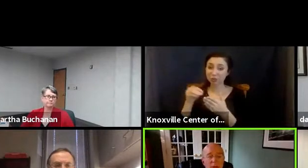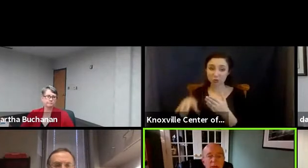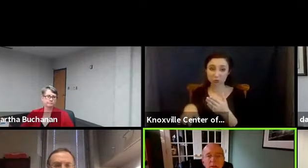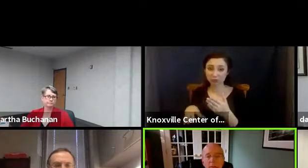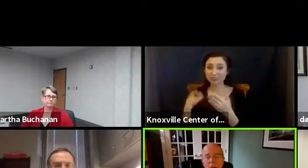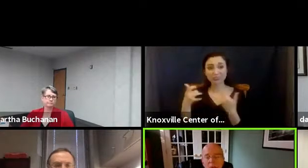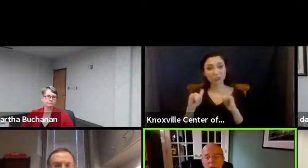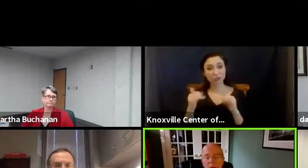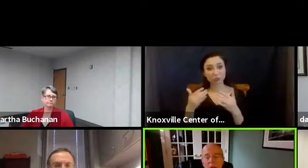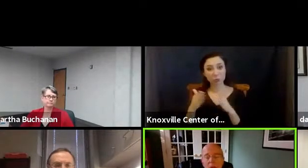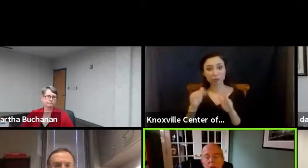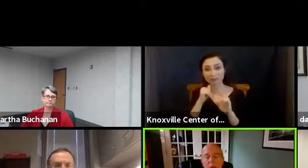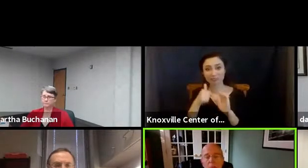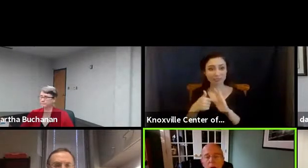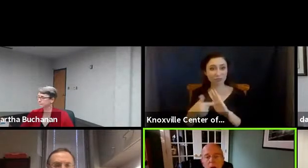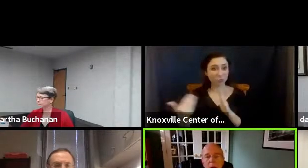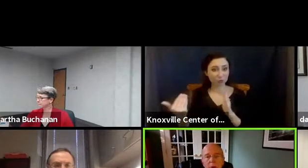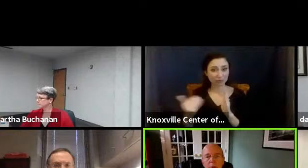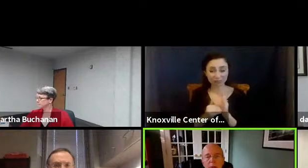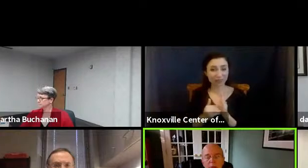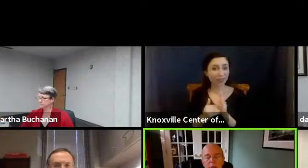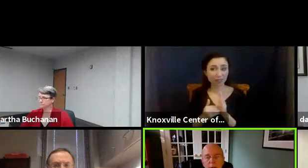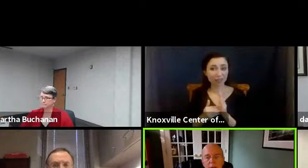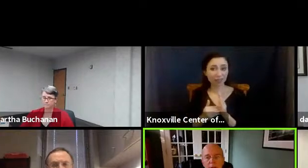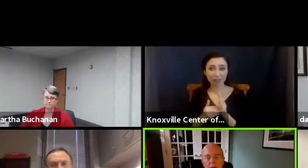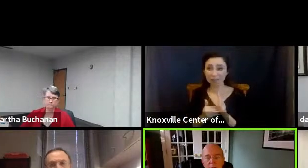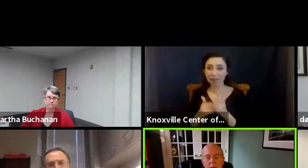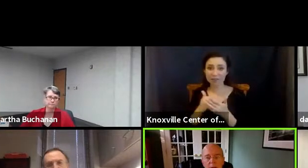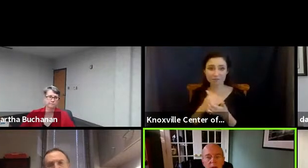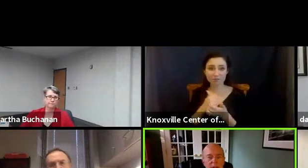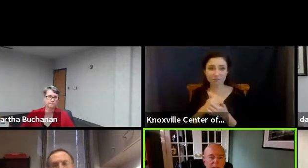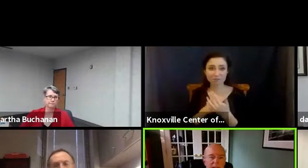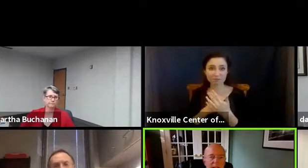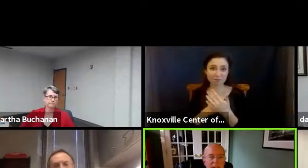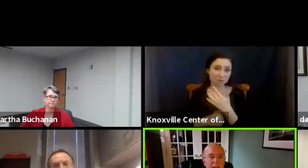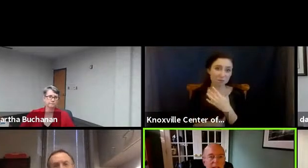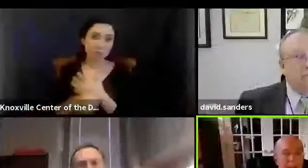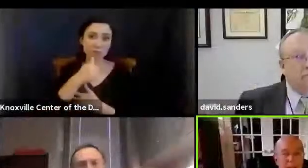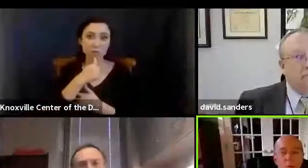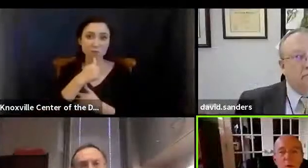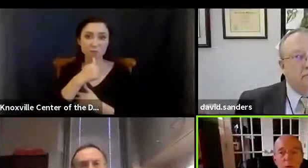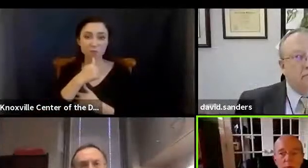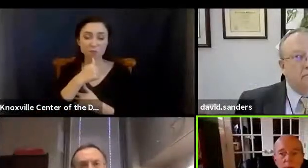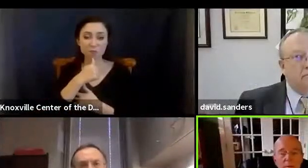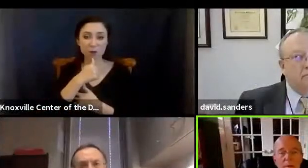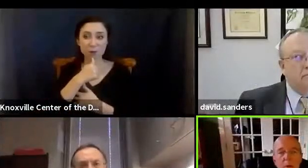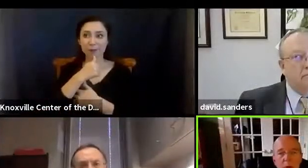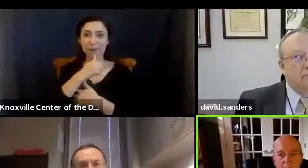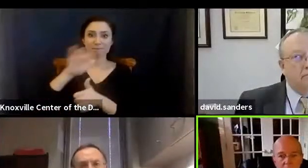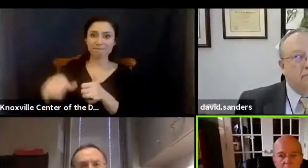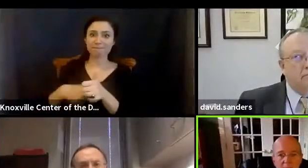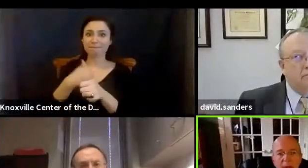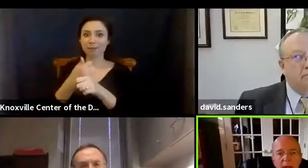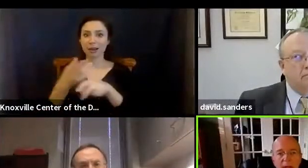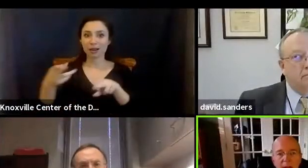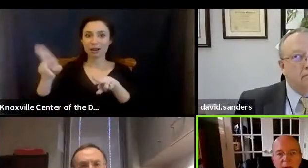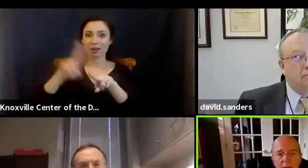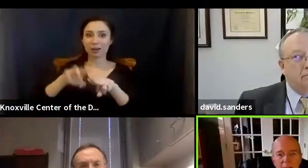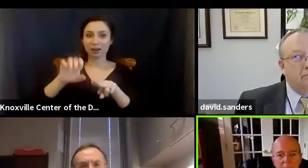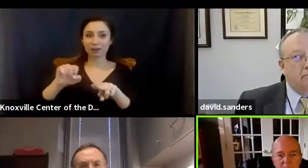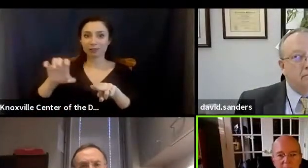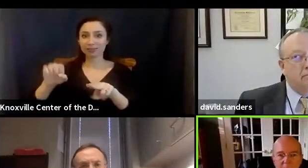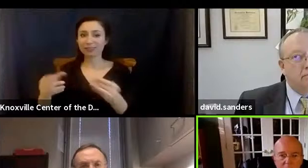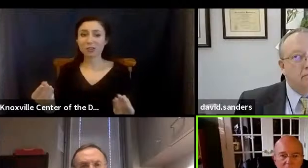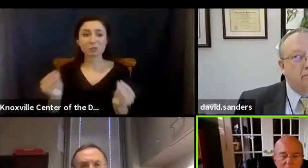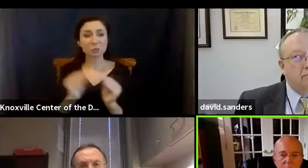doesn't appear again that those are the primary drivers of increased cases. It's more the Greek life, getting together